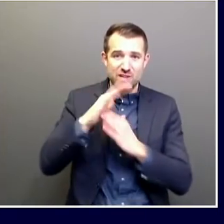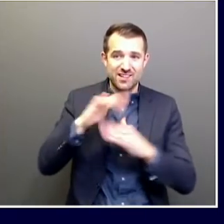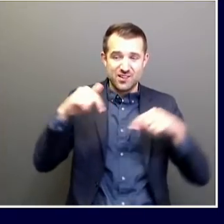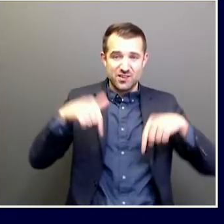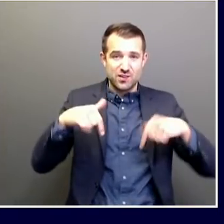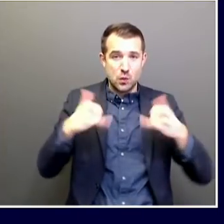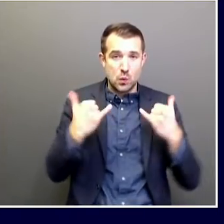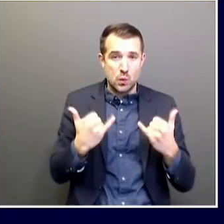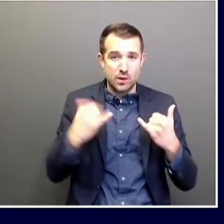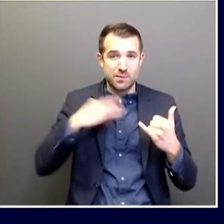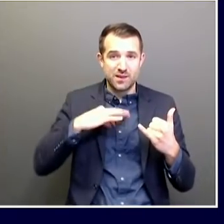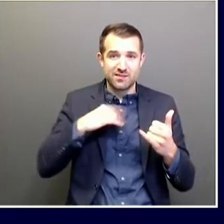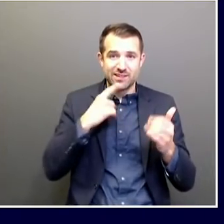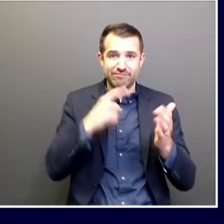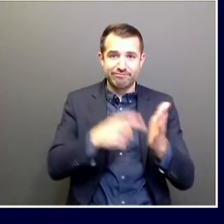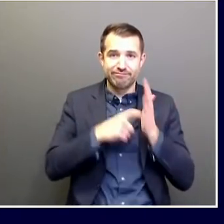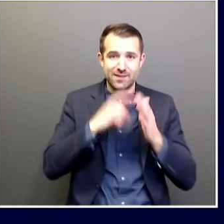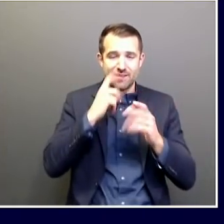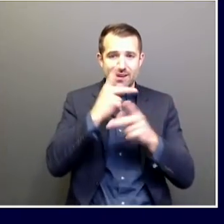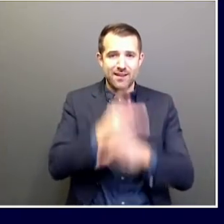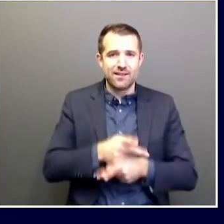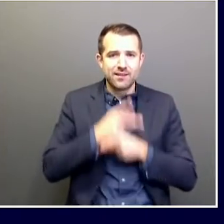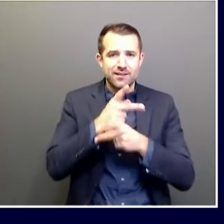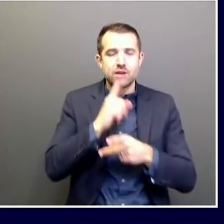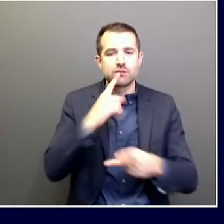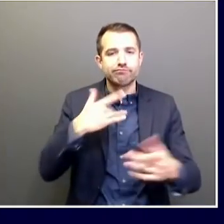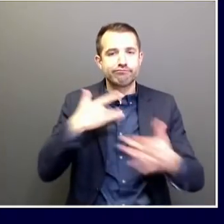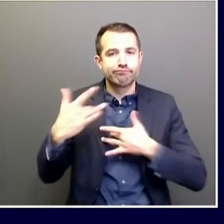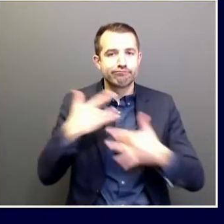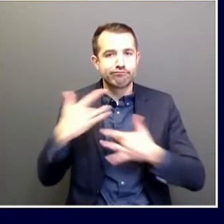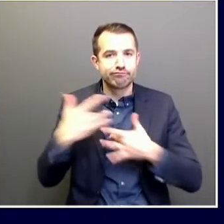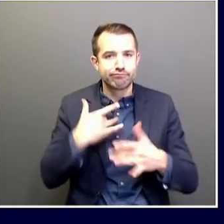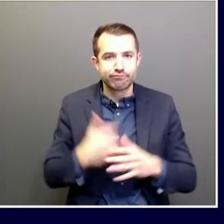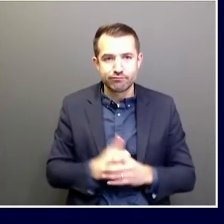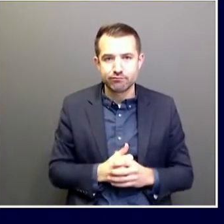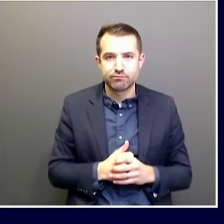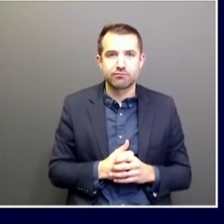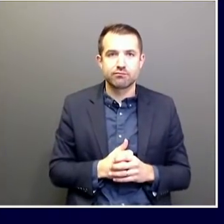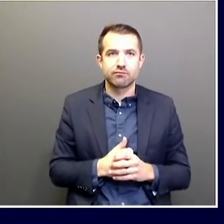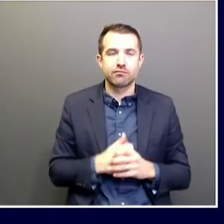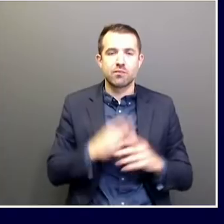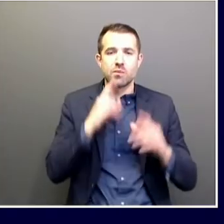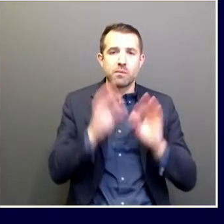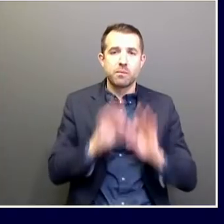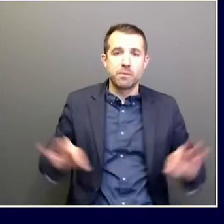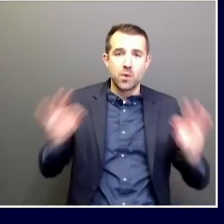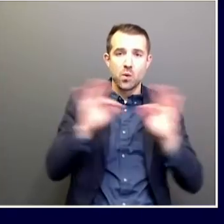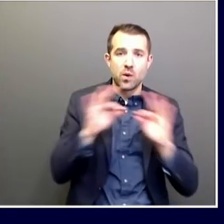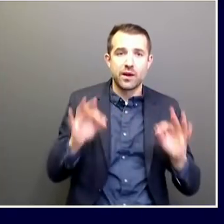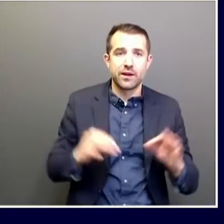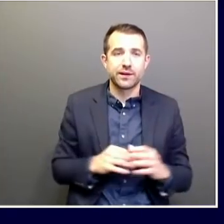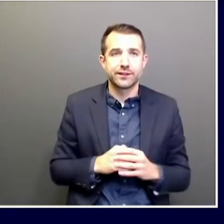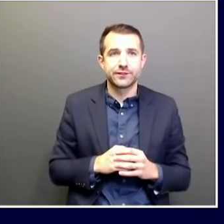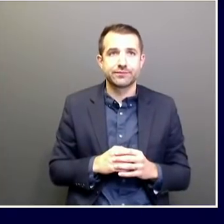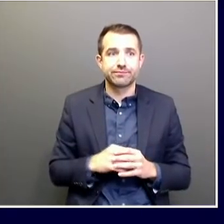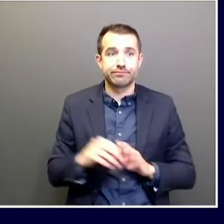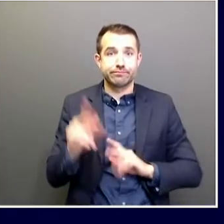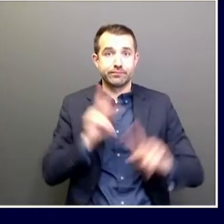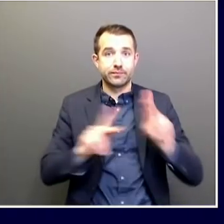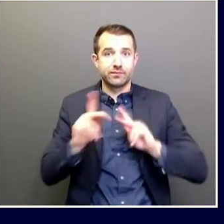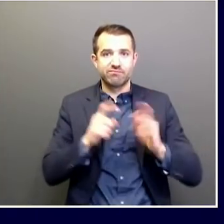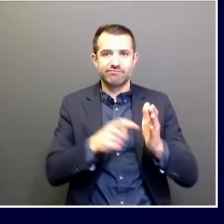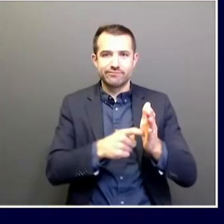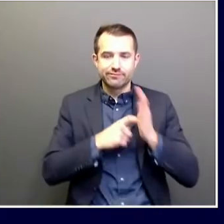we're concerned. We want to make sure, as I'll talk about in a bit, that we equip folks with ways that they can stay safe for all of their